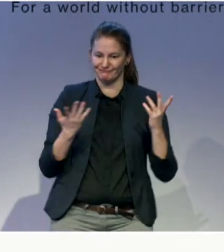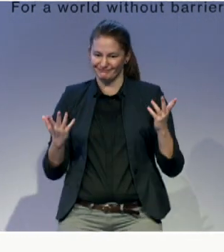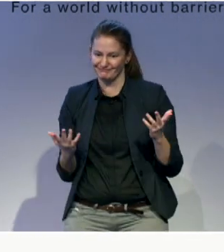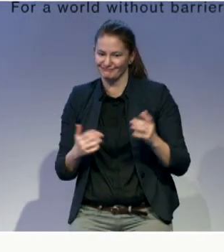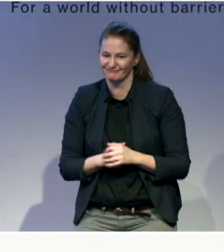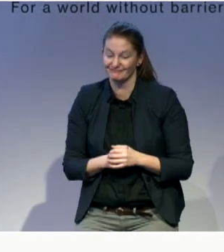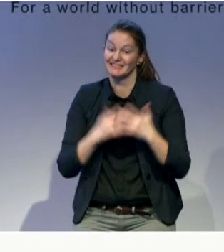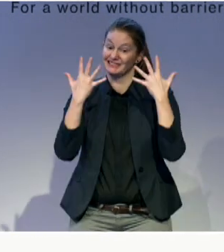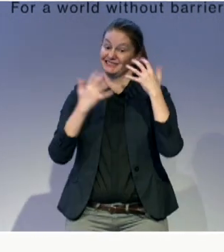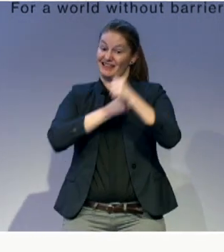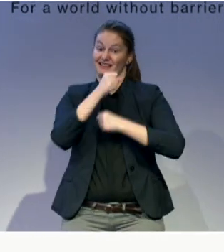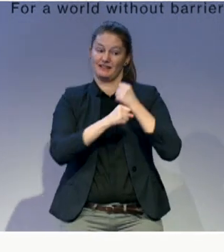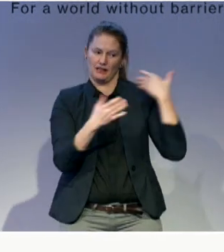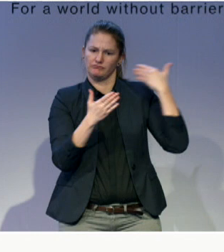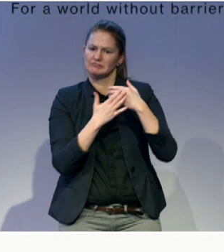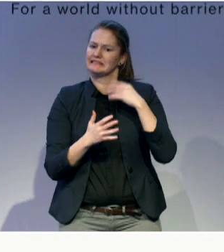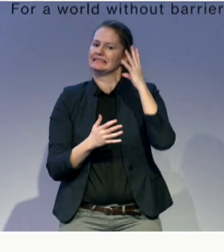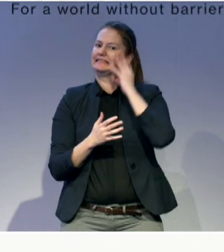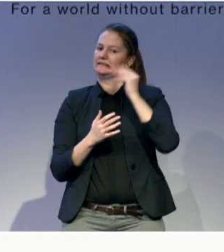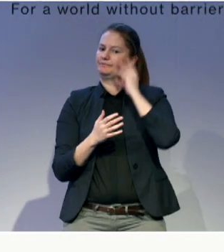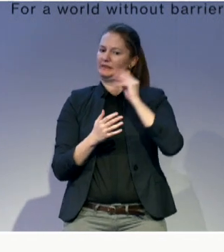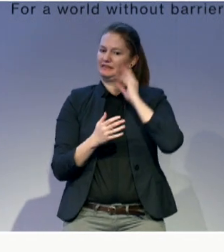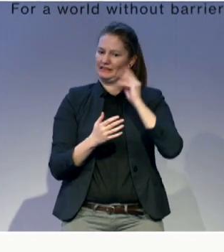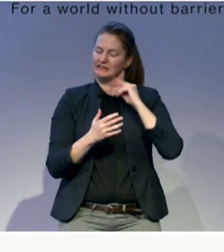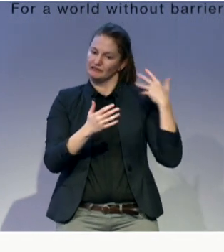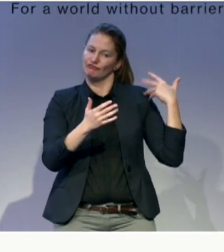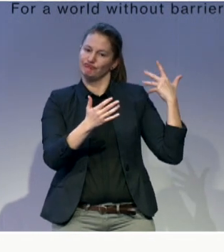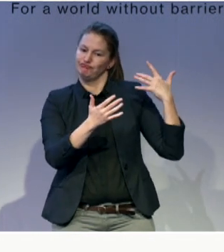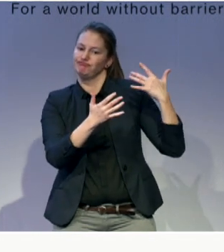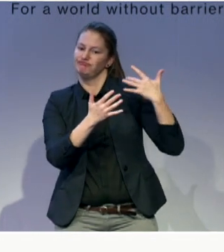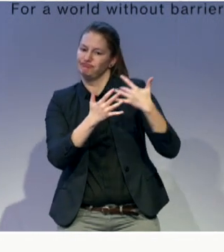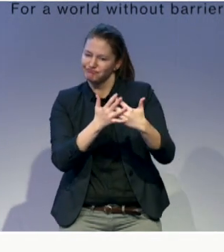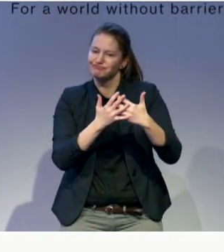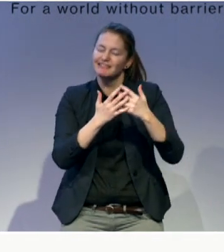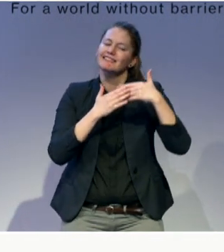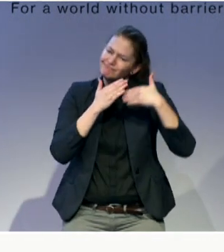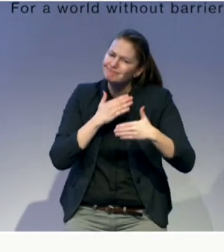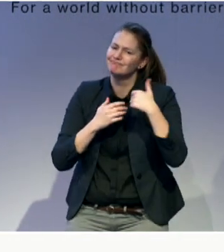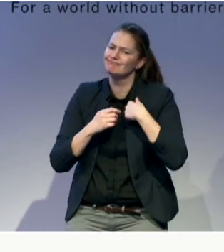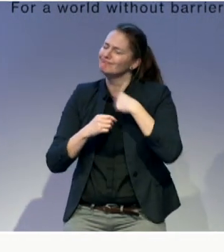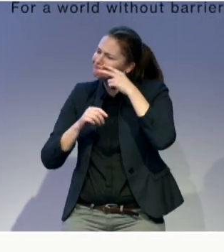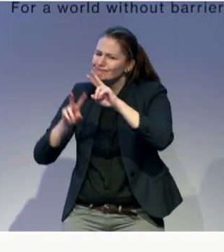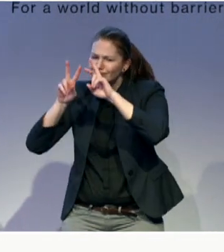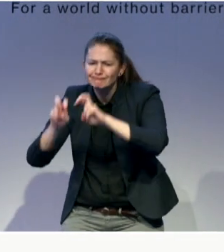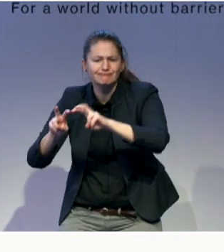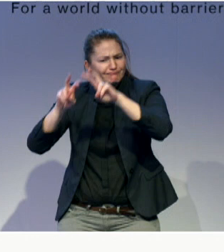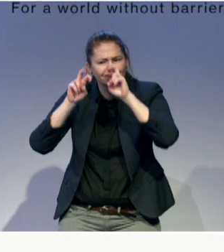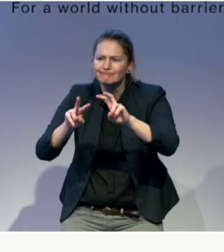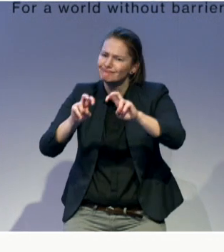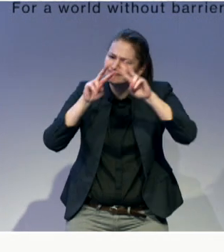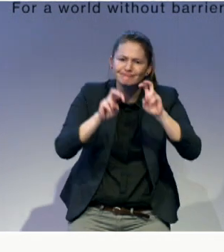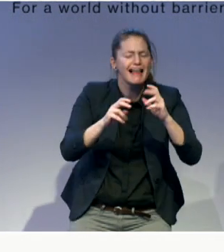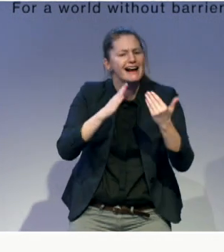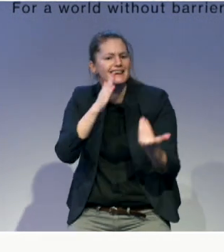and evaluating other innovative opportunities to communicate the broad